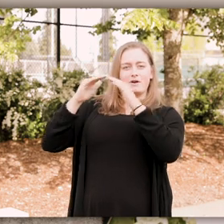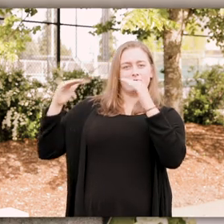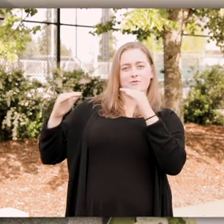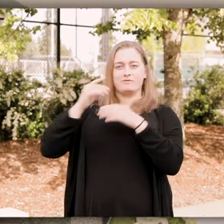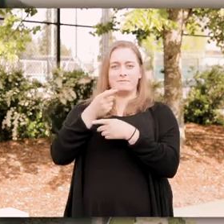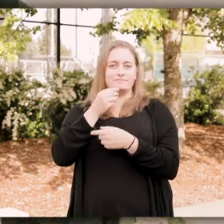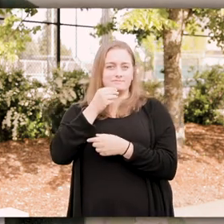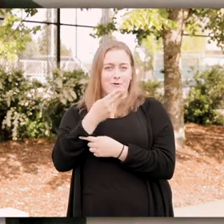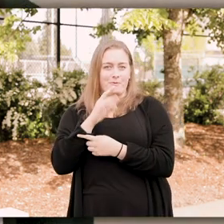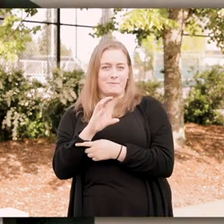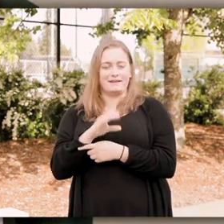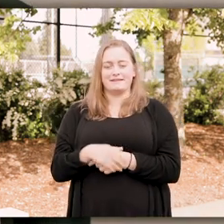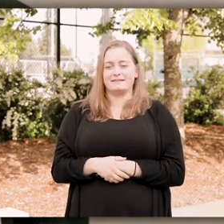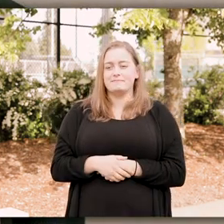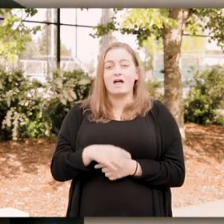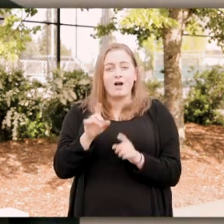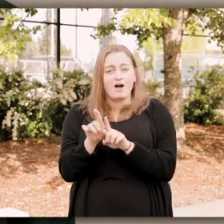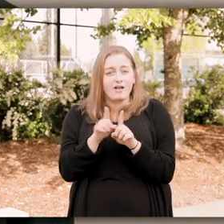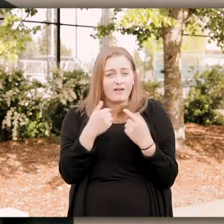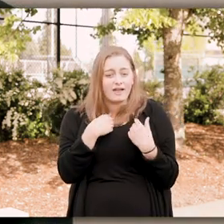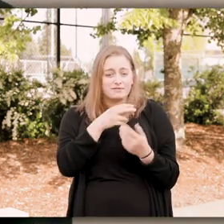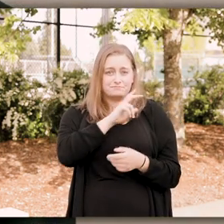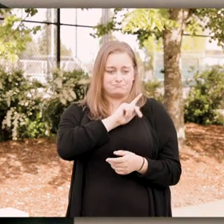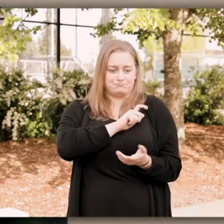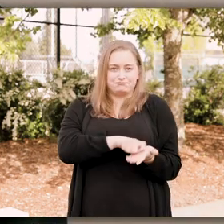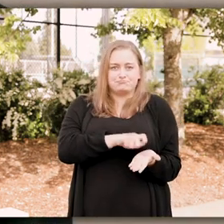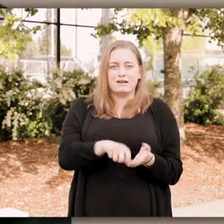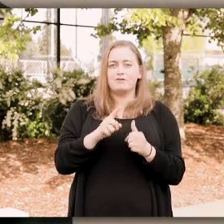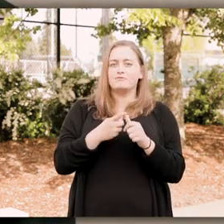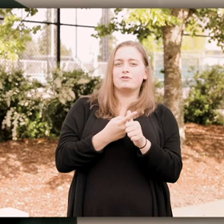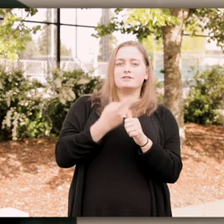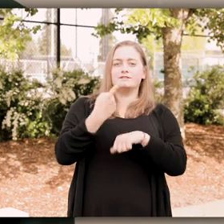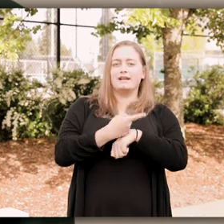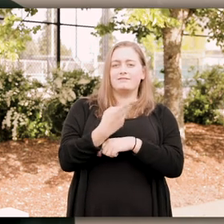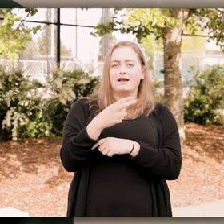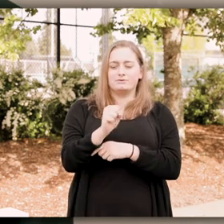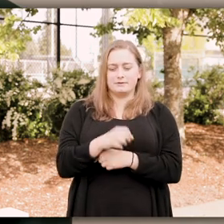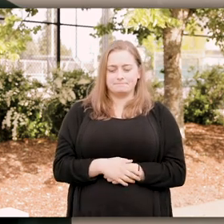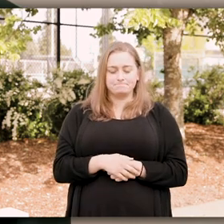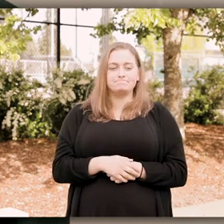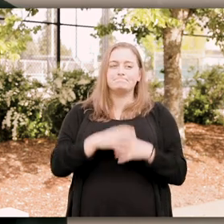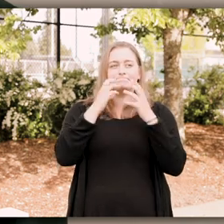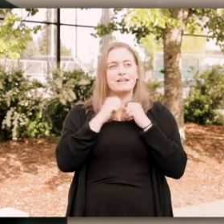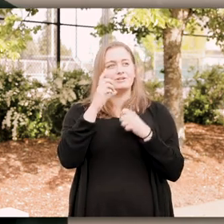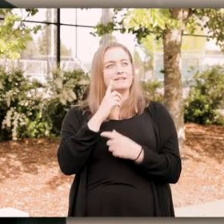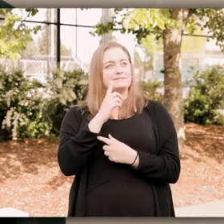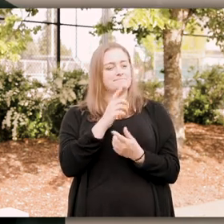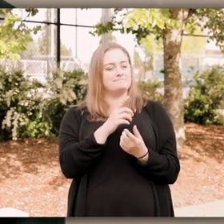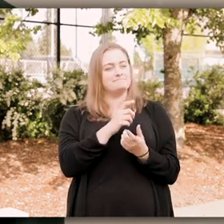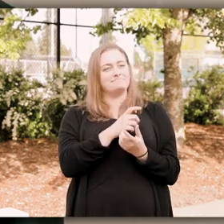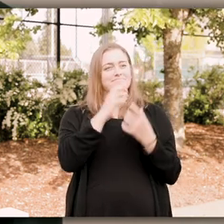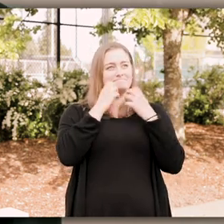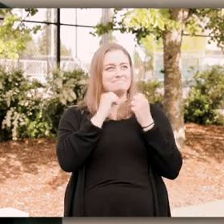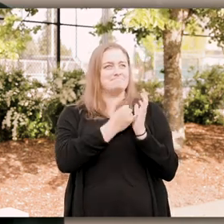2016. Dear Diary, had my first day of high school today. It was actually okay. I made a friend named Taylor in the first period. I also